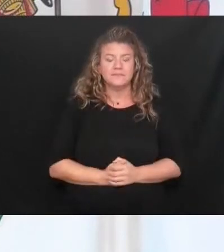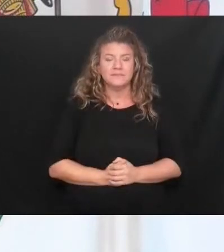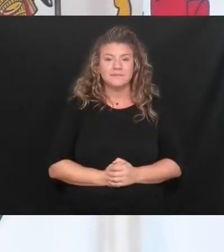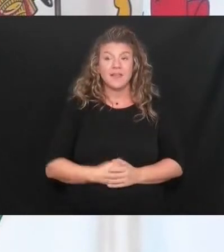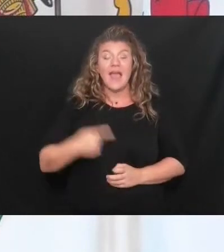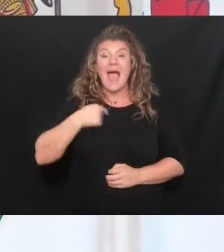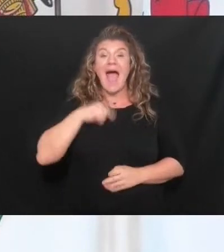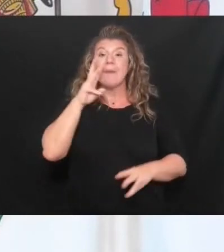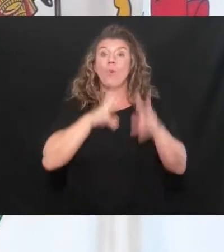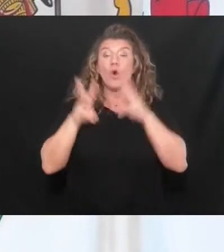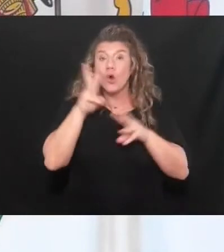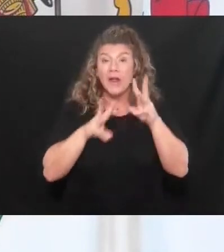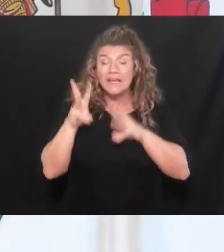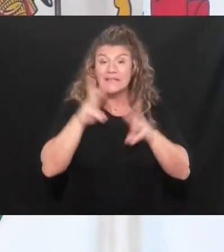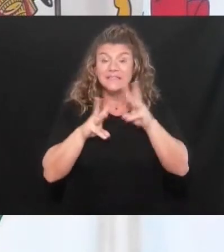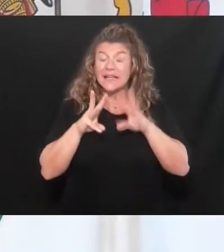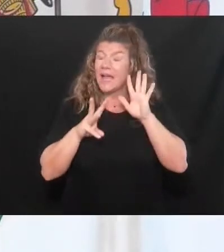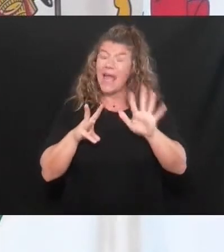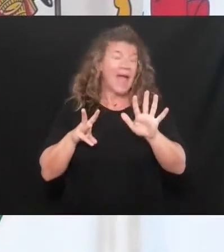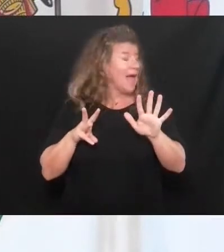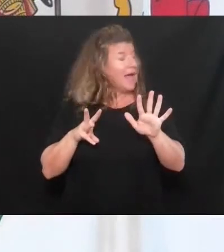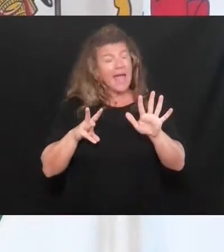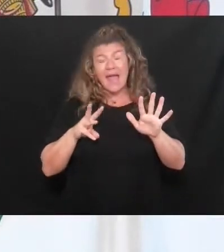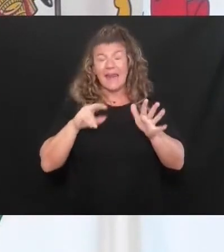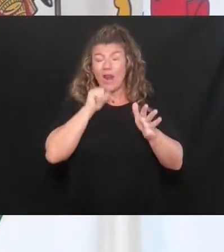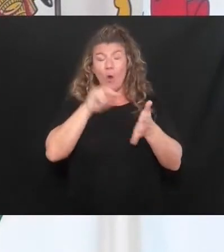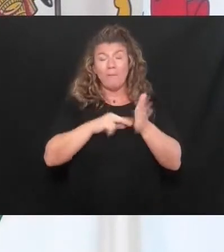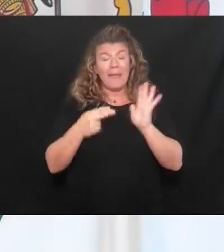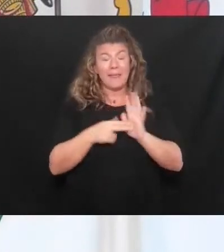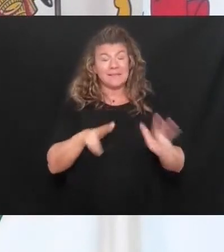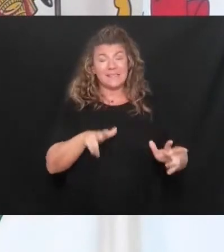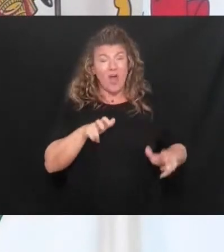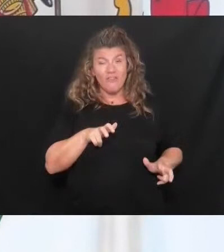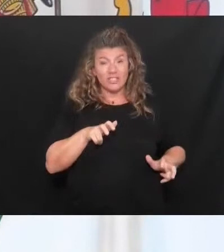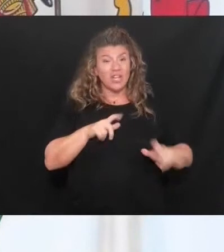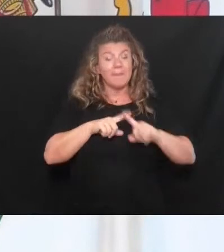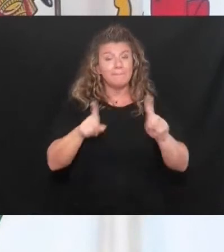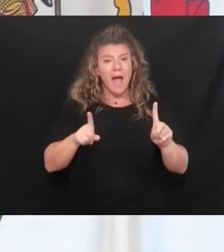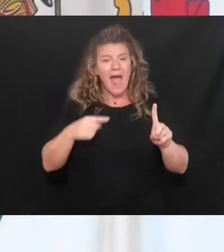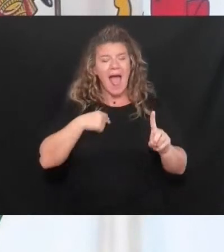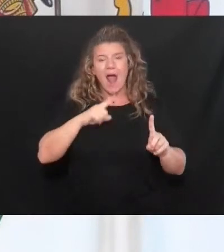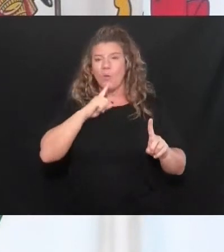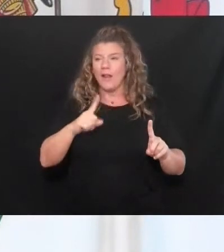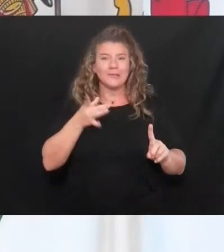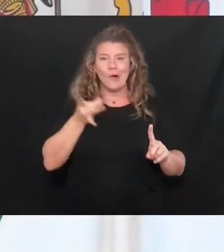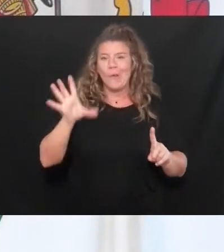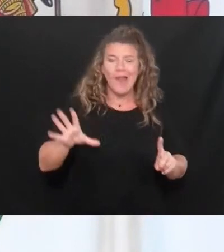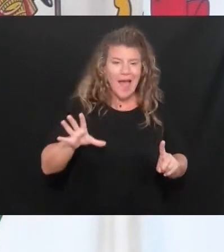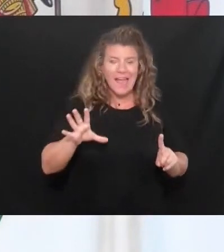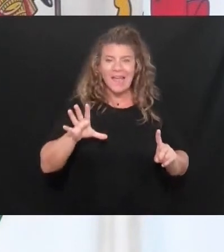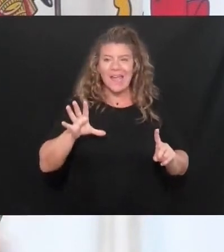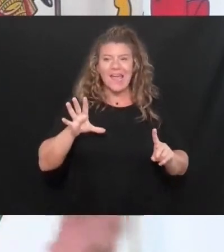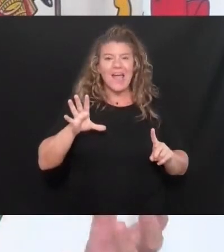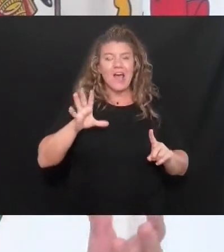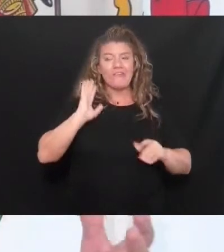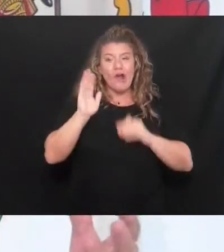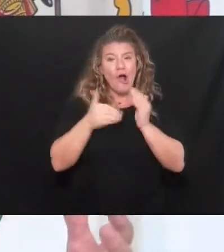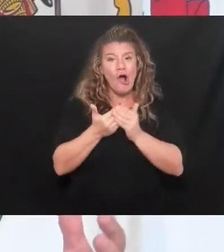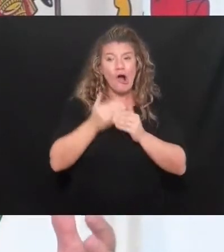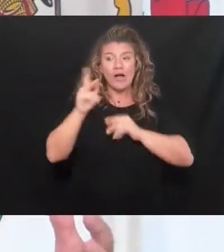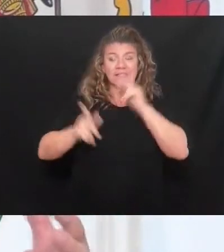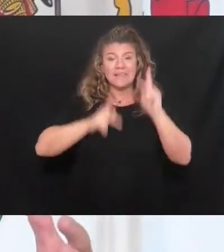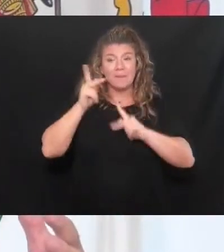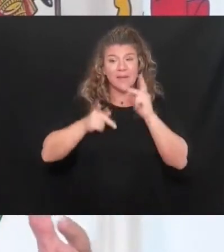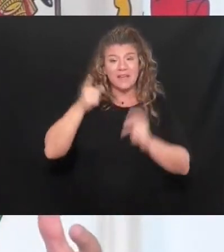I'm worried, and I hate to say this selfishly, I hate like crazy for all the Afghanistan people